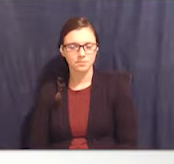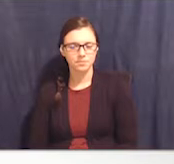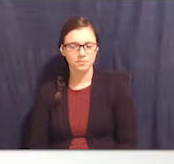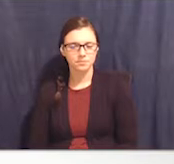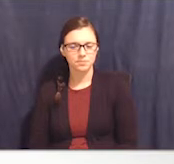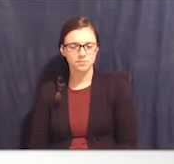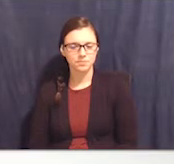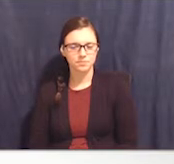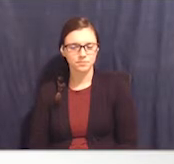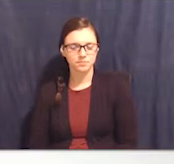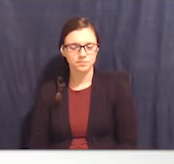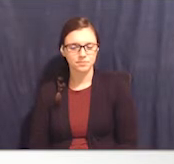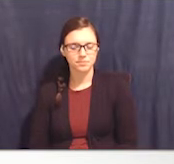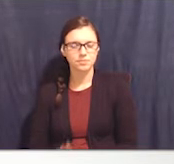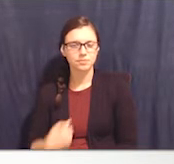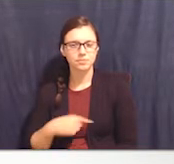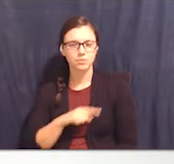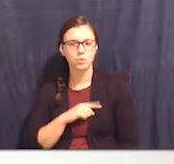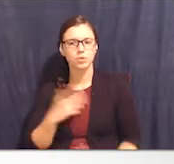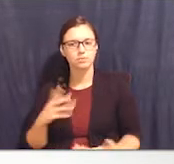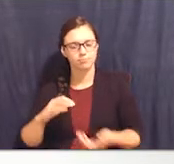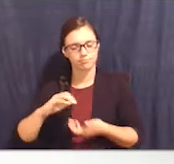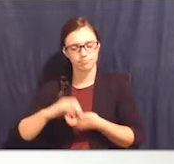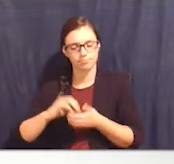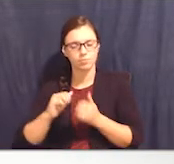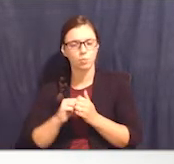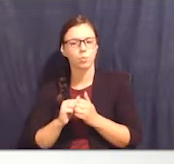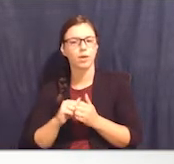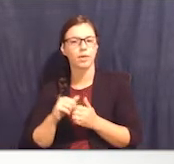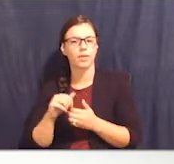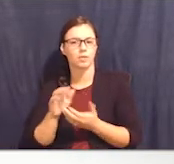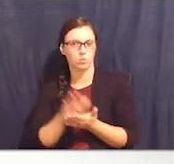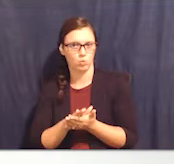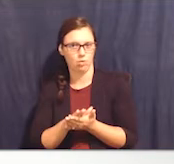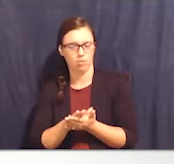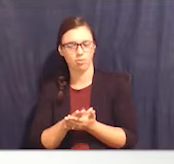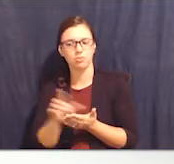they have in high schools. So,